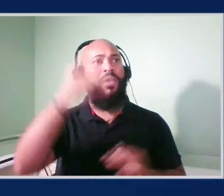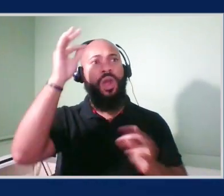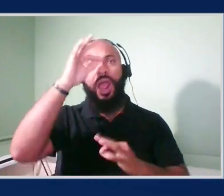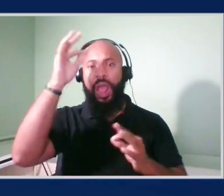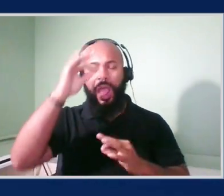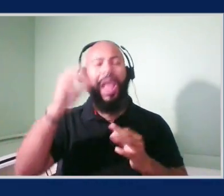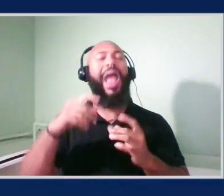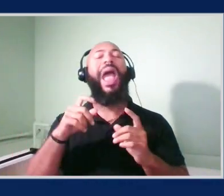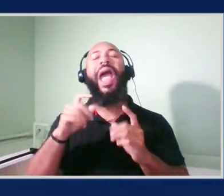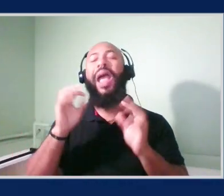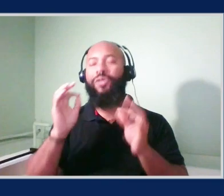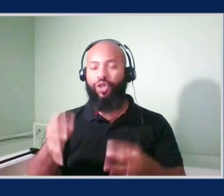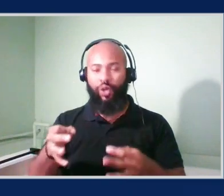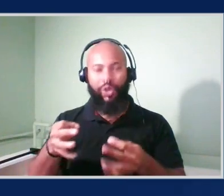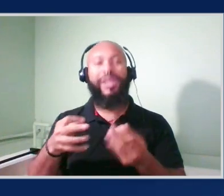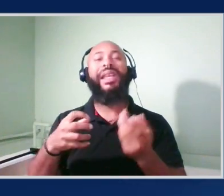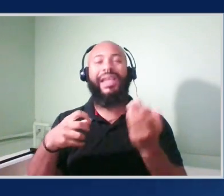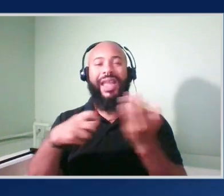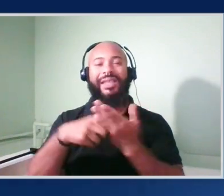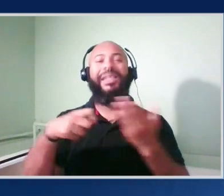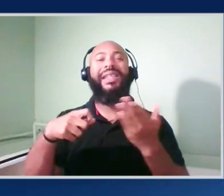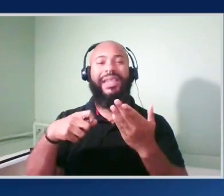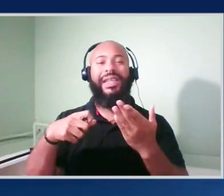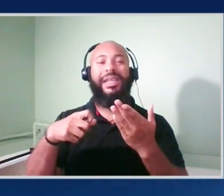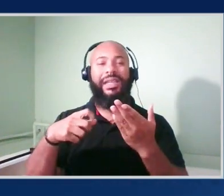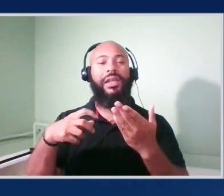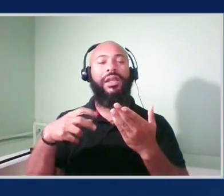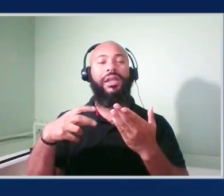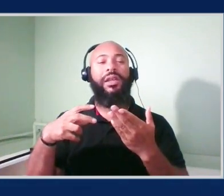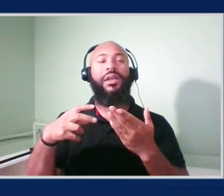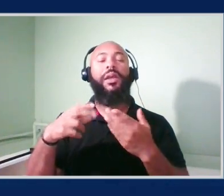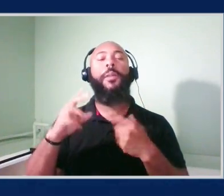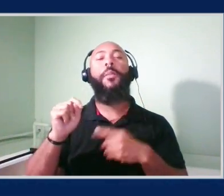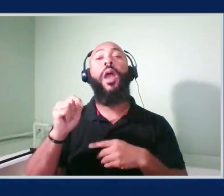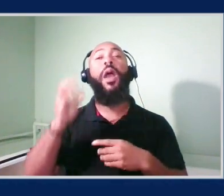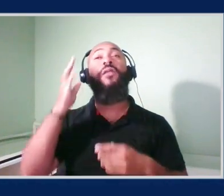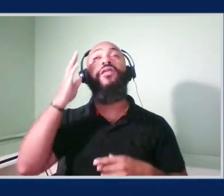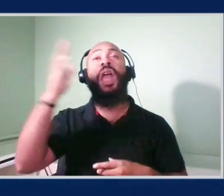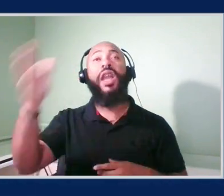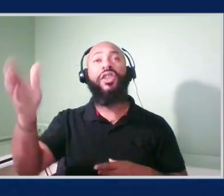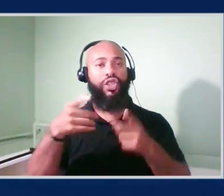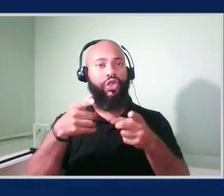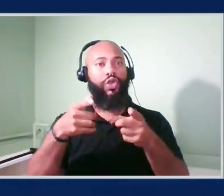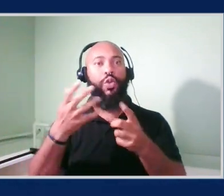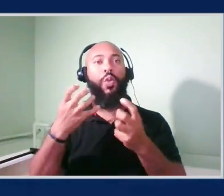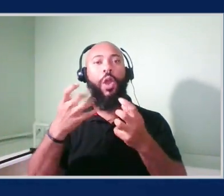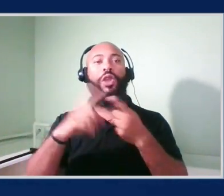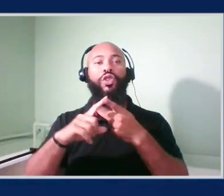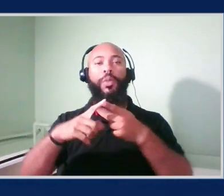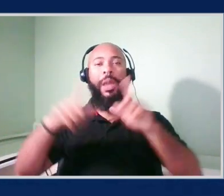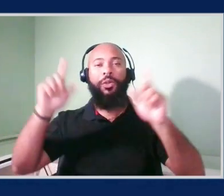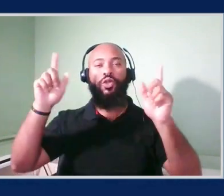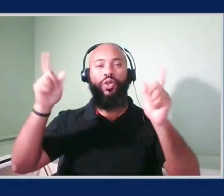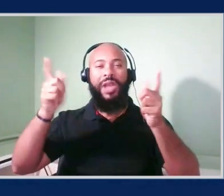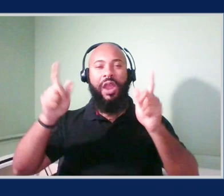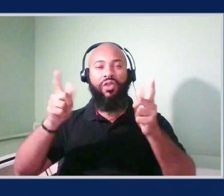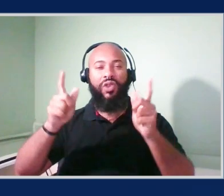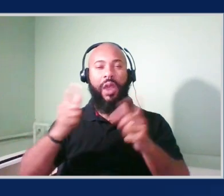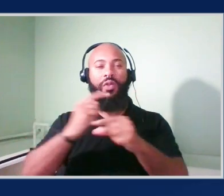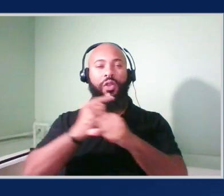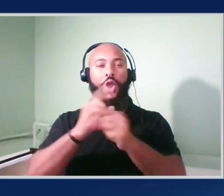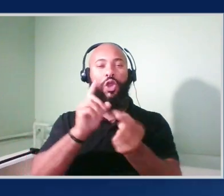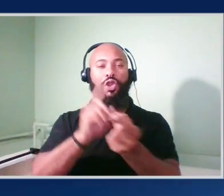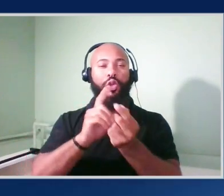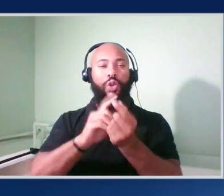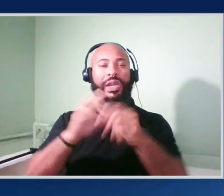ticket. But what you want to do is eventually be able to sort of narrow down those guard duty alerts, suppress the ones that aren't